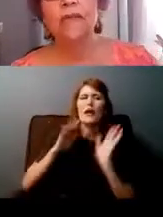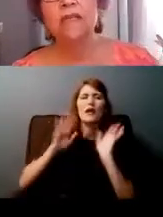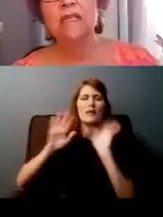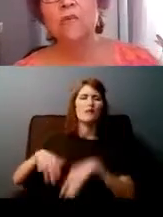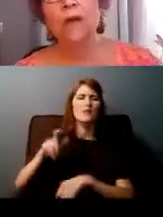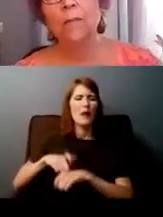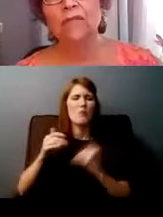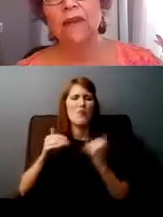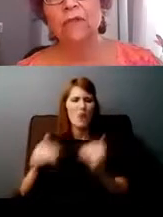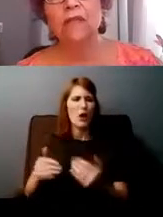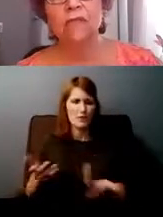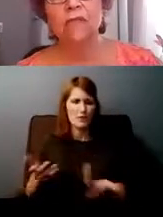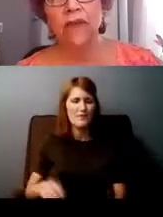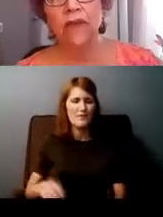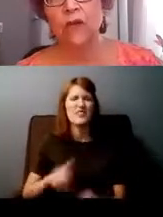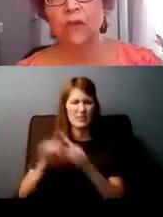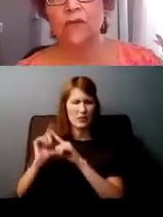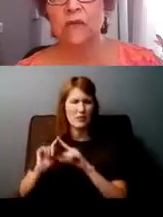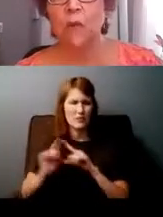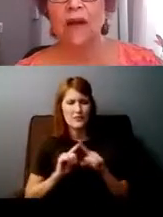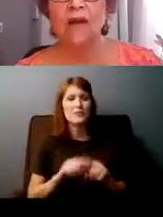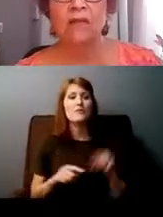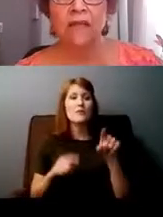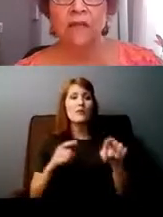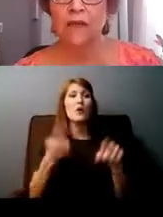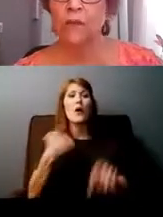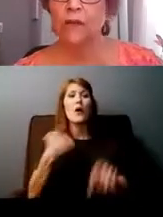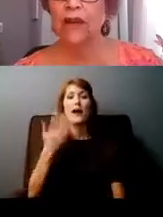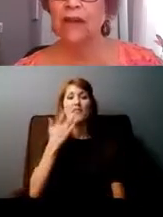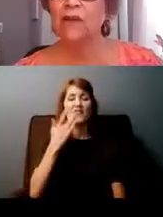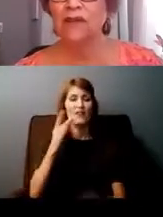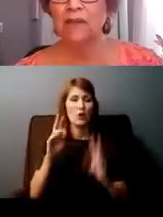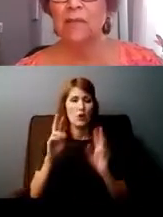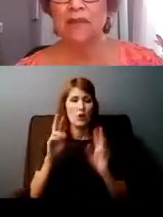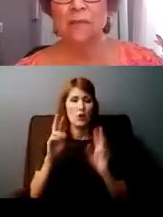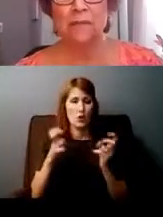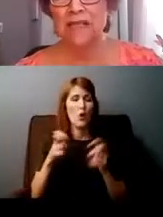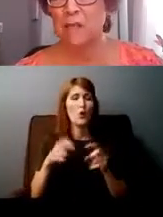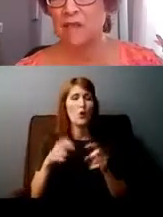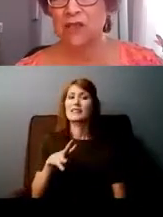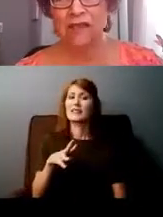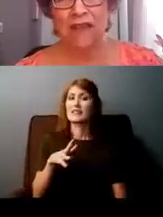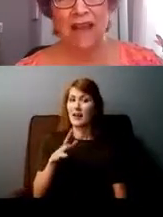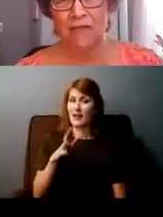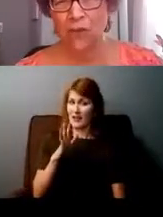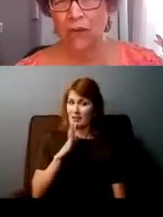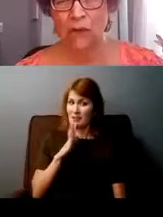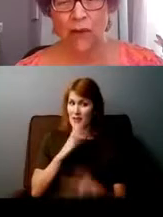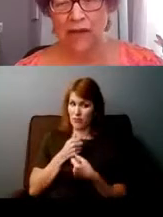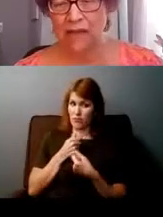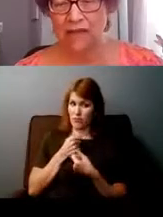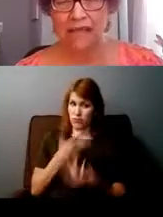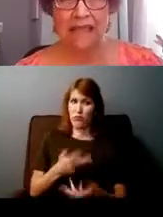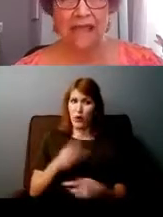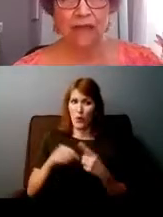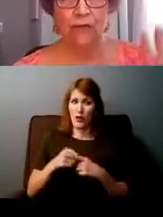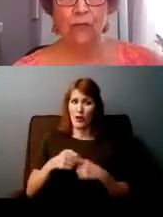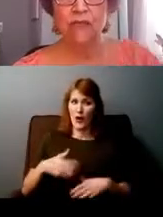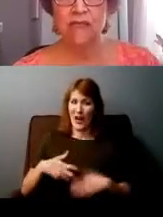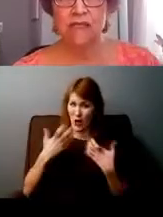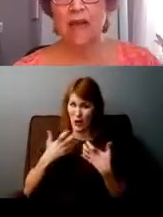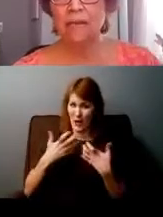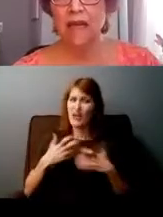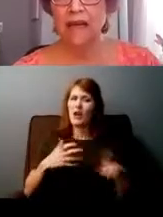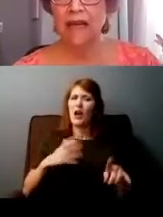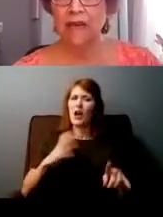So this is one of my favorite quotes as well. Speak when you're angry, and you'll make the best speech you'll ever regret. If you